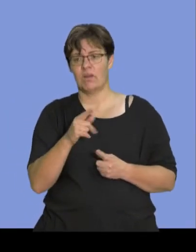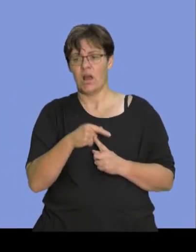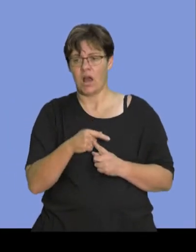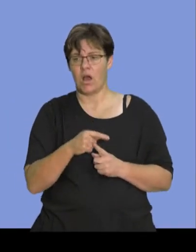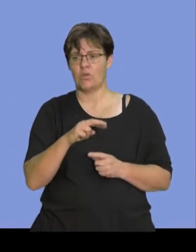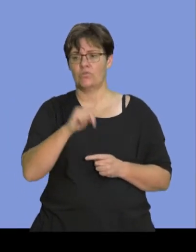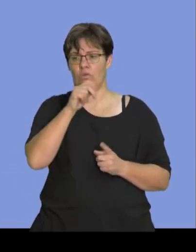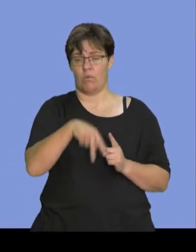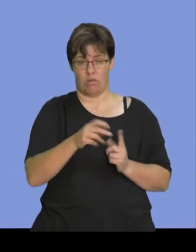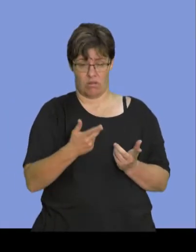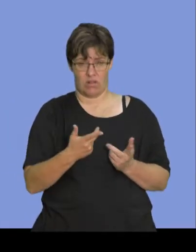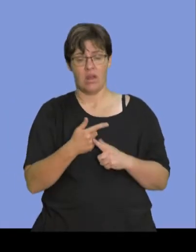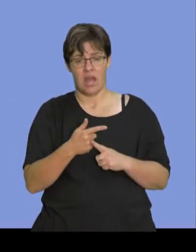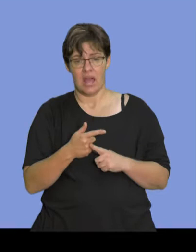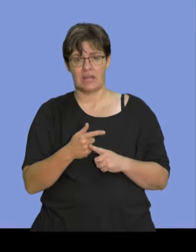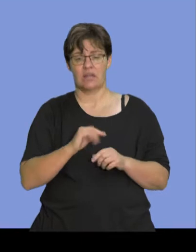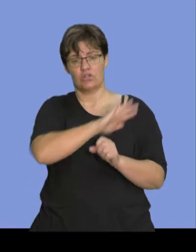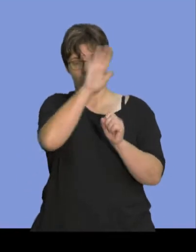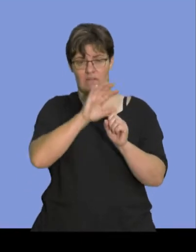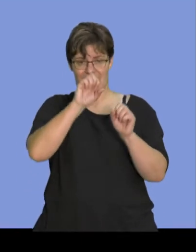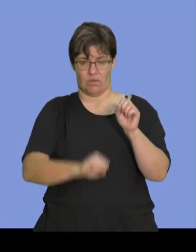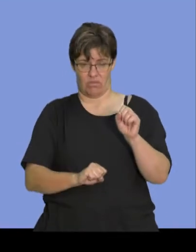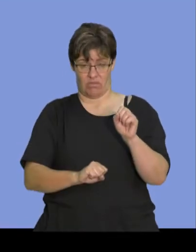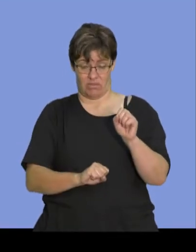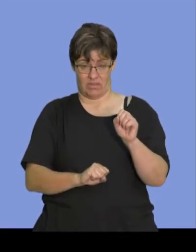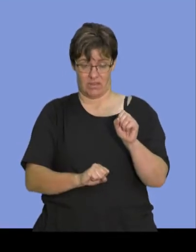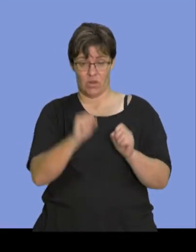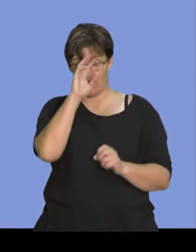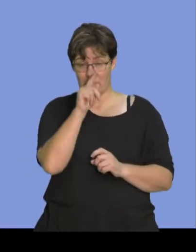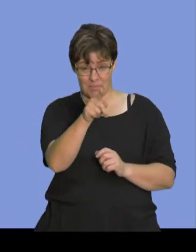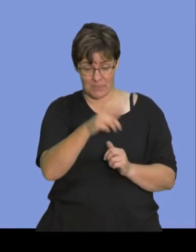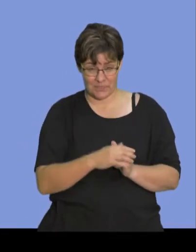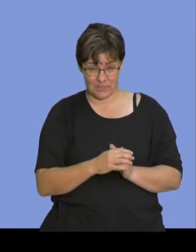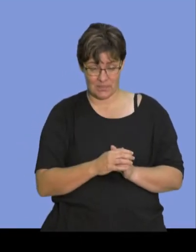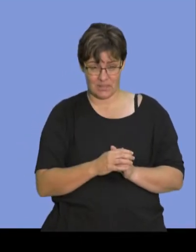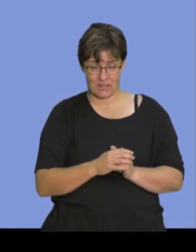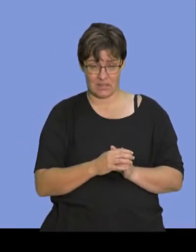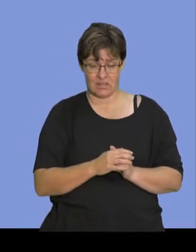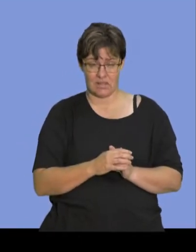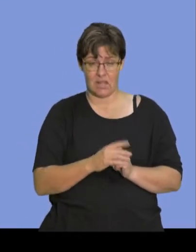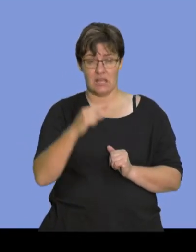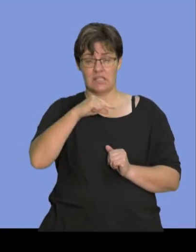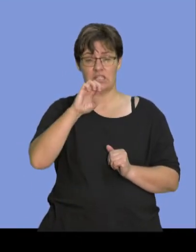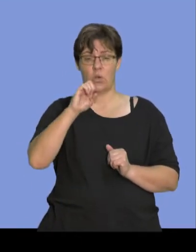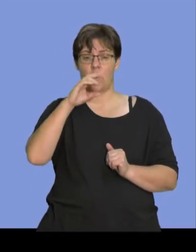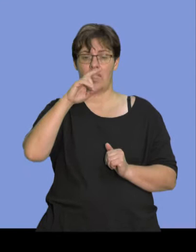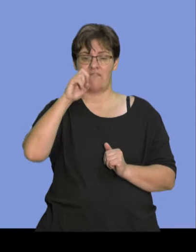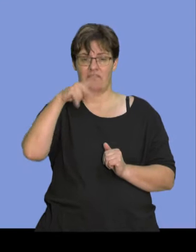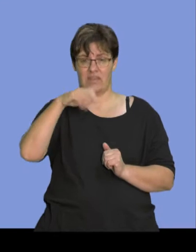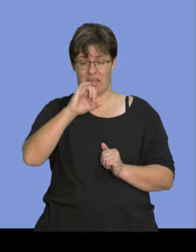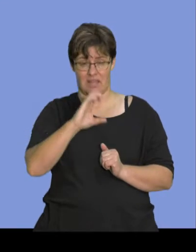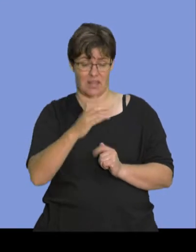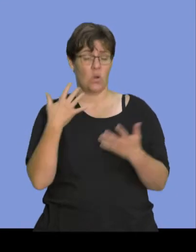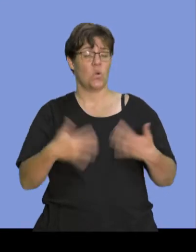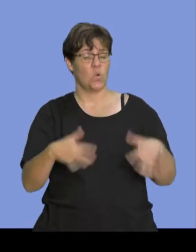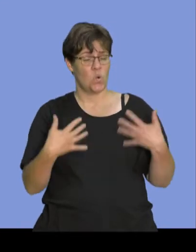Earth, while the other one points to the geographic South Pole. Remember, the geographic poles are